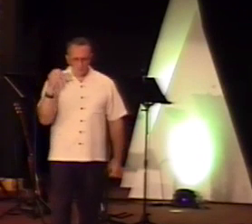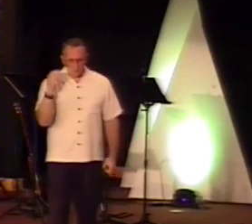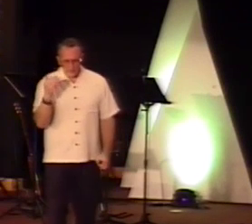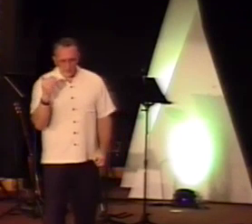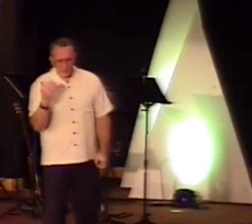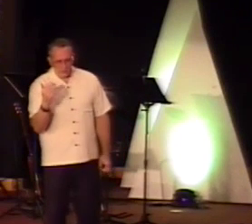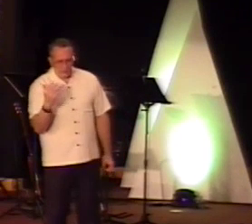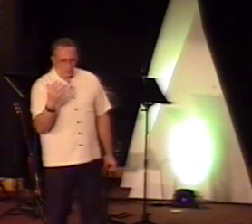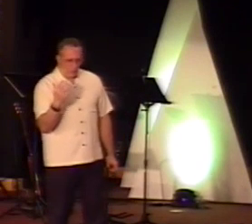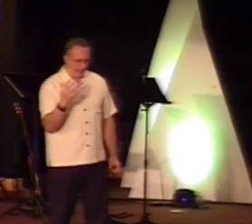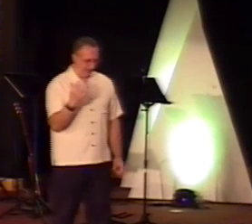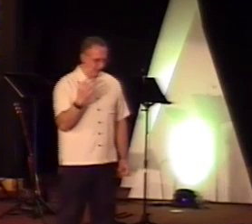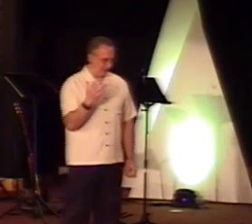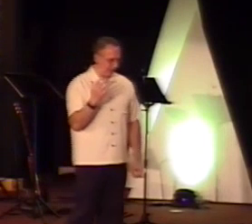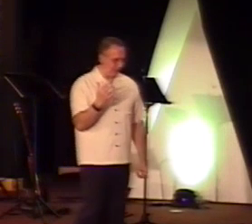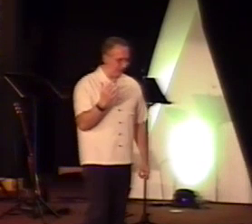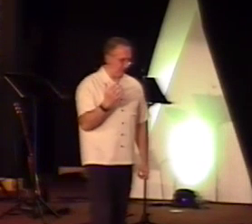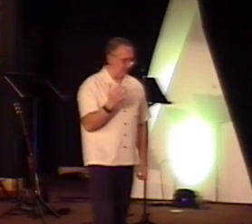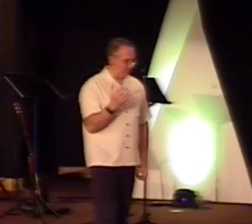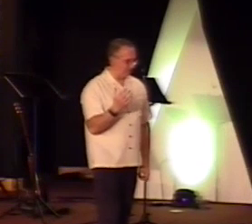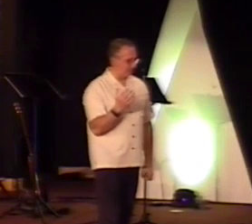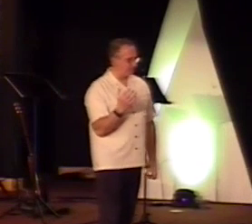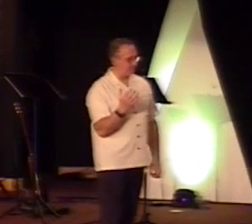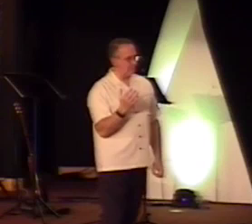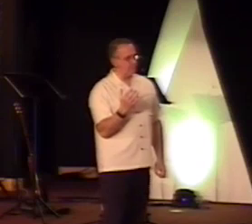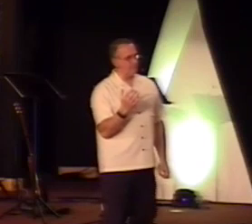And in a very real way, spiritually,